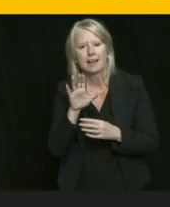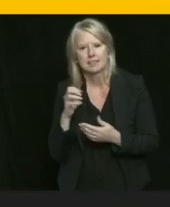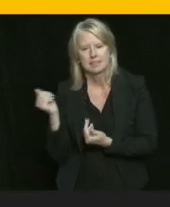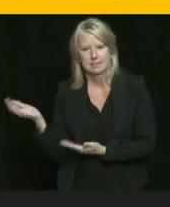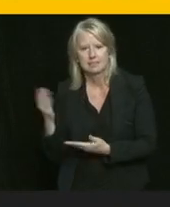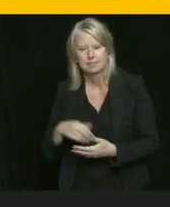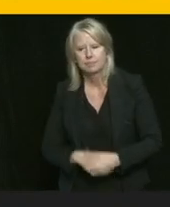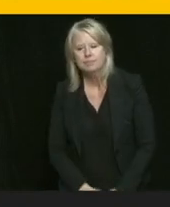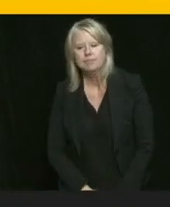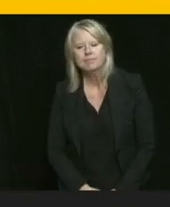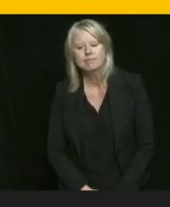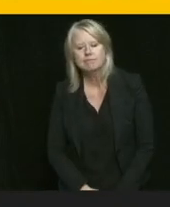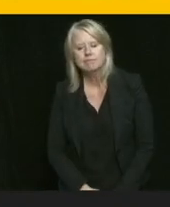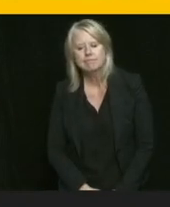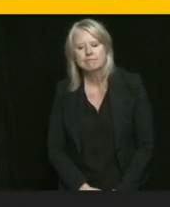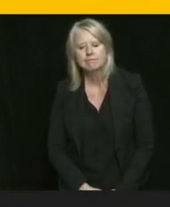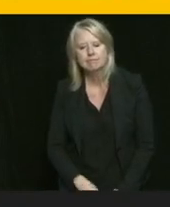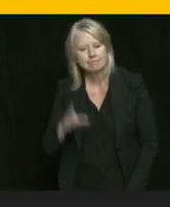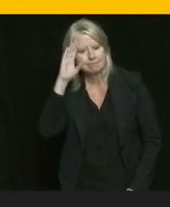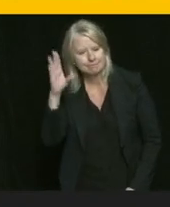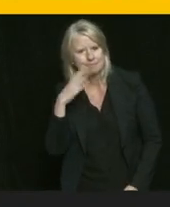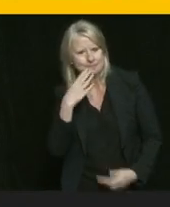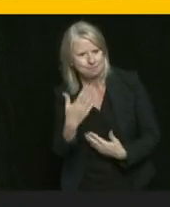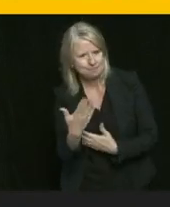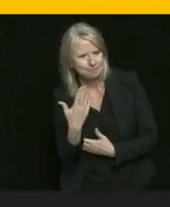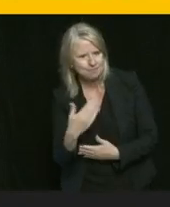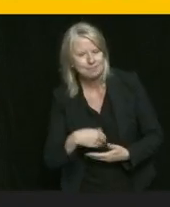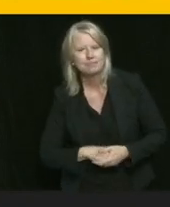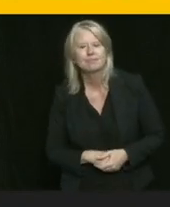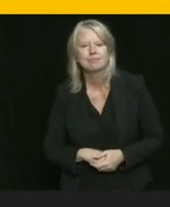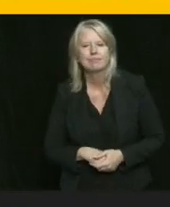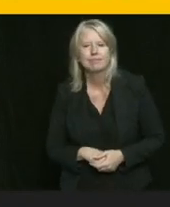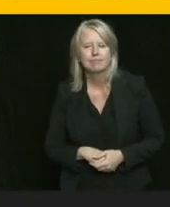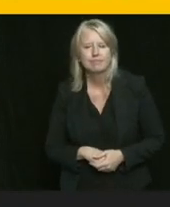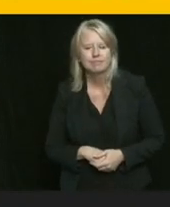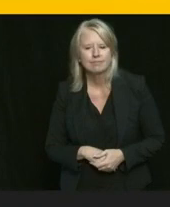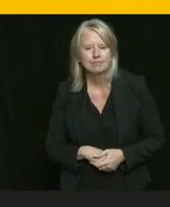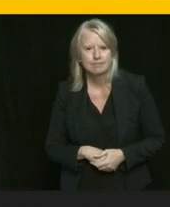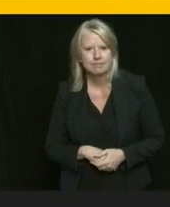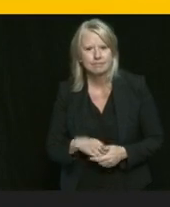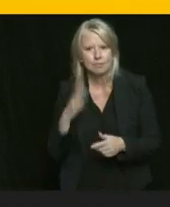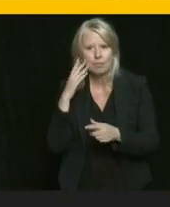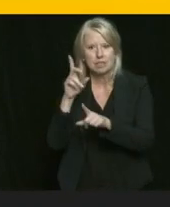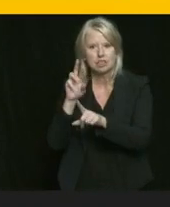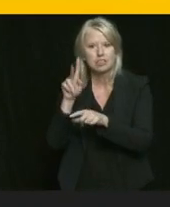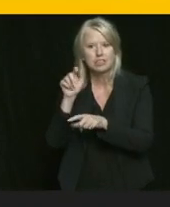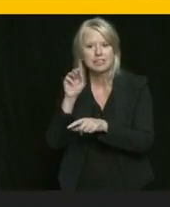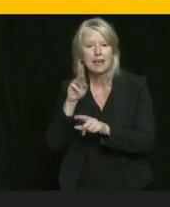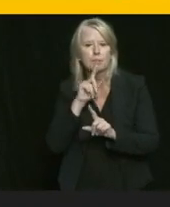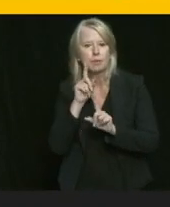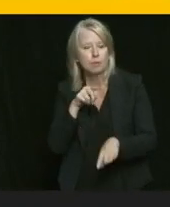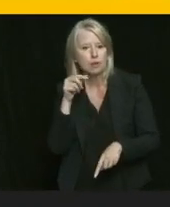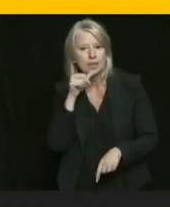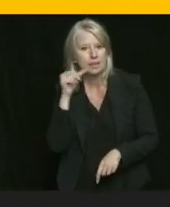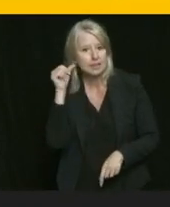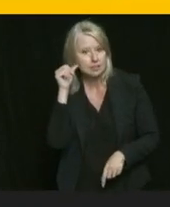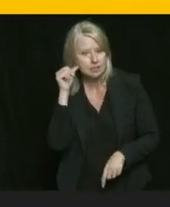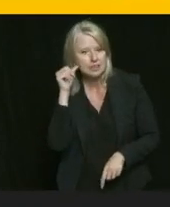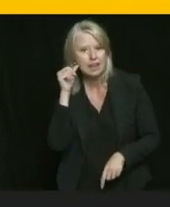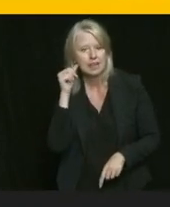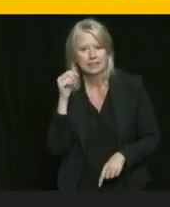Line open. Hey, good morning, Prime Minister. As we know from Dr. Tam's report yesterday, the country's actually seeing